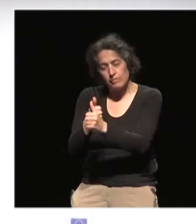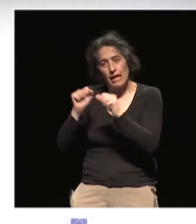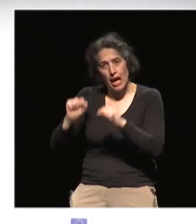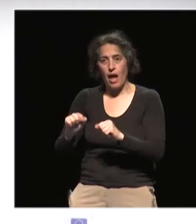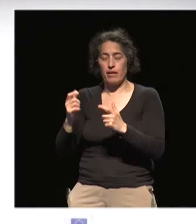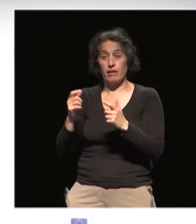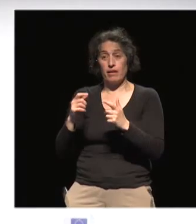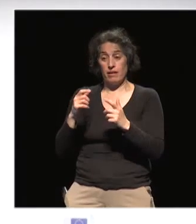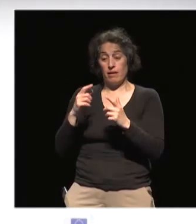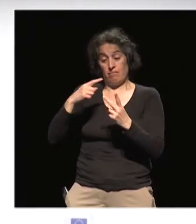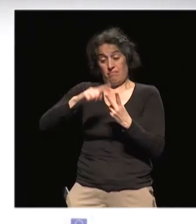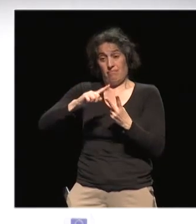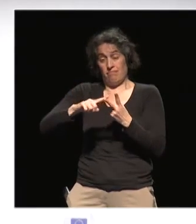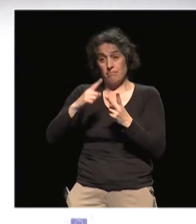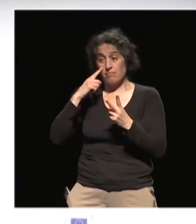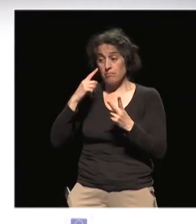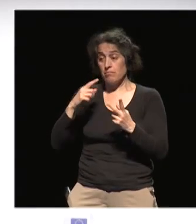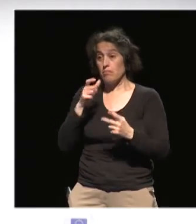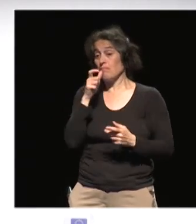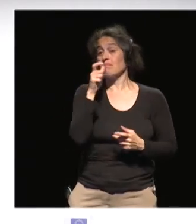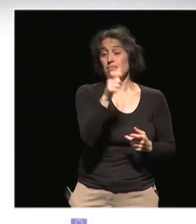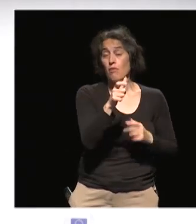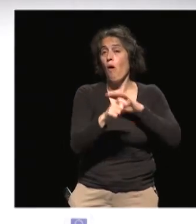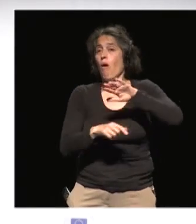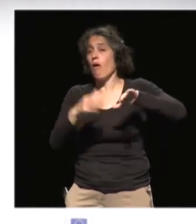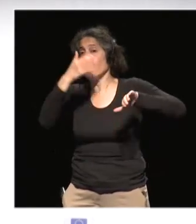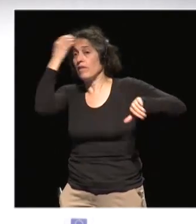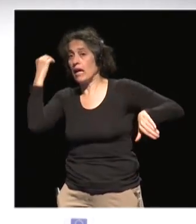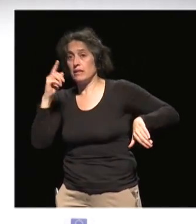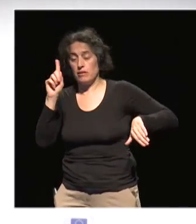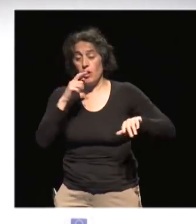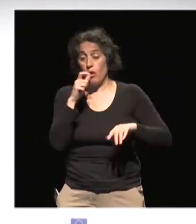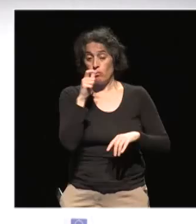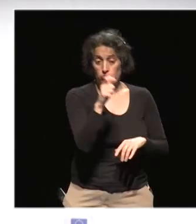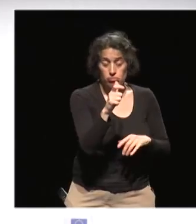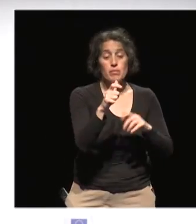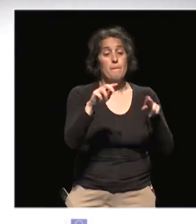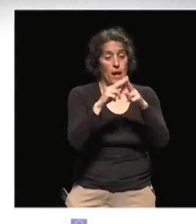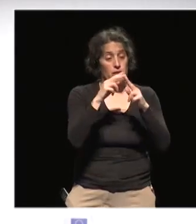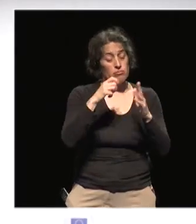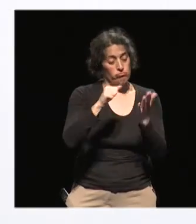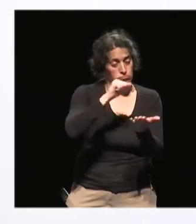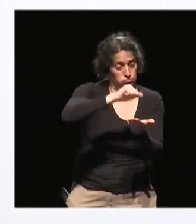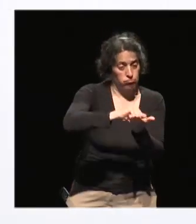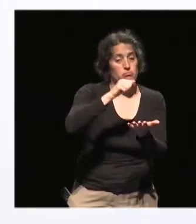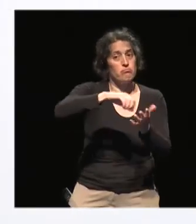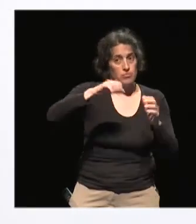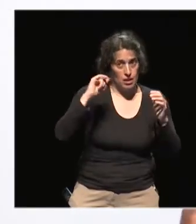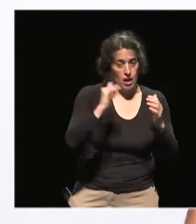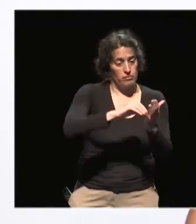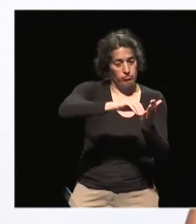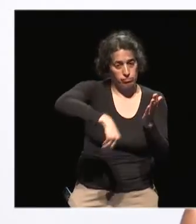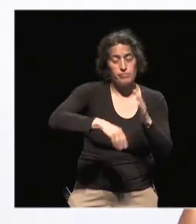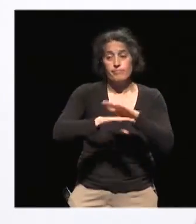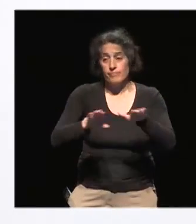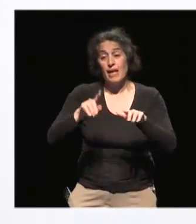actually implemented. So we need to monitor and follow up on these contributions as well in the long term. And I think it's